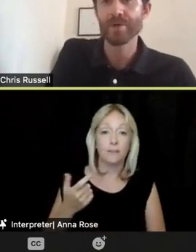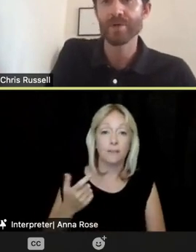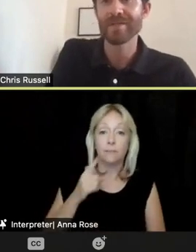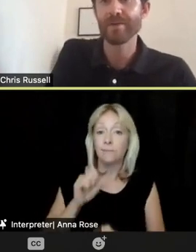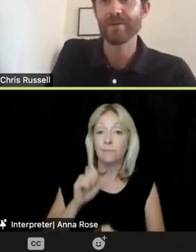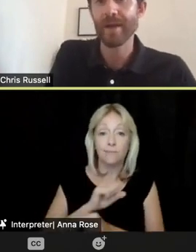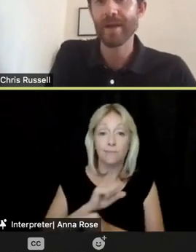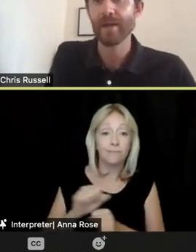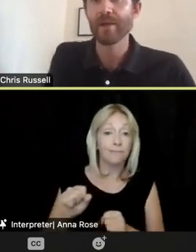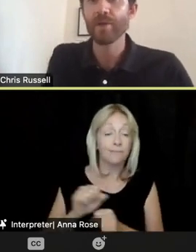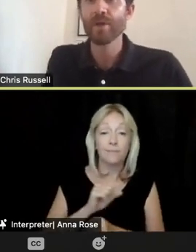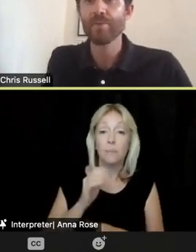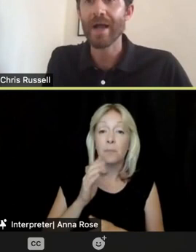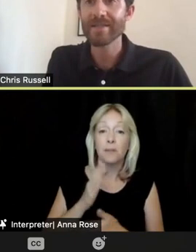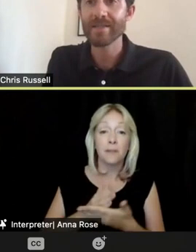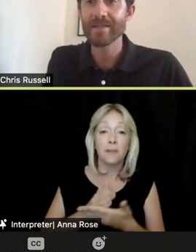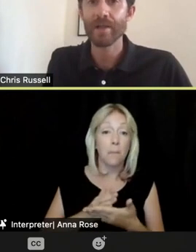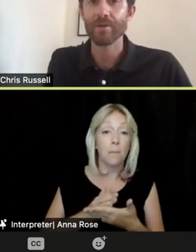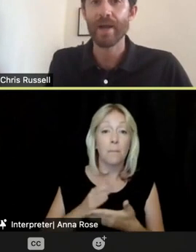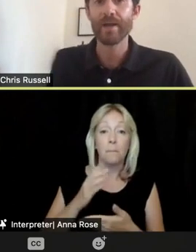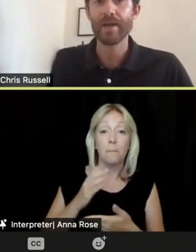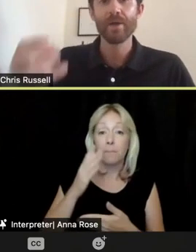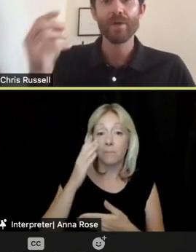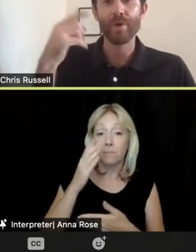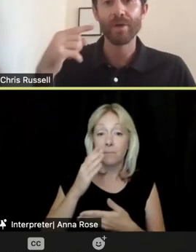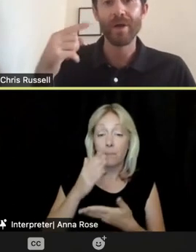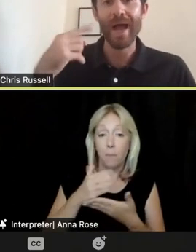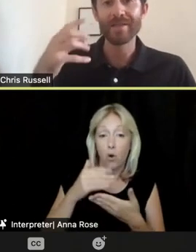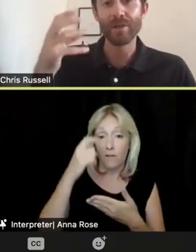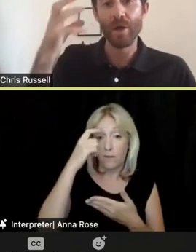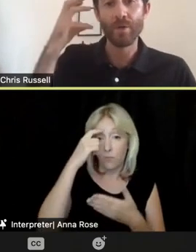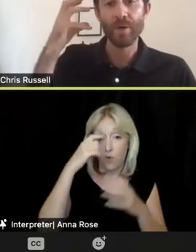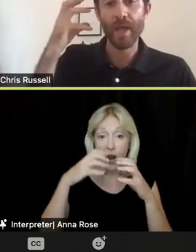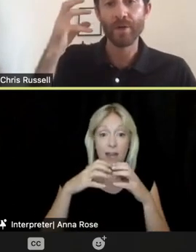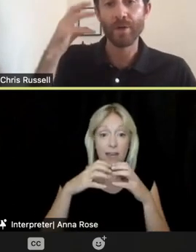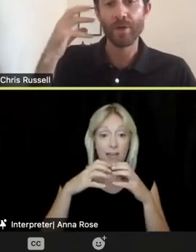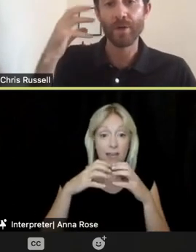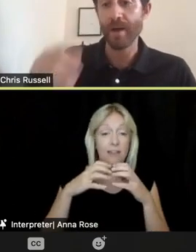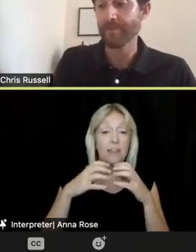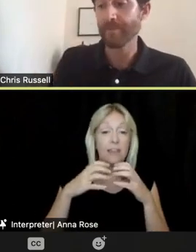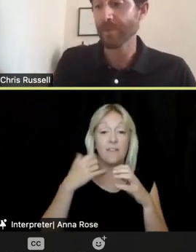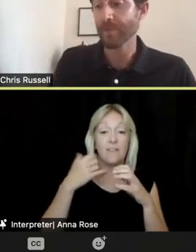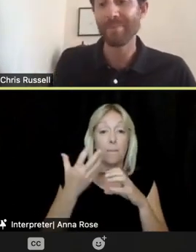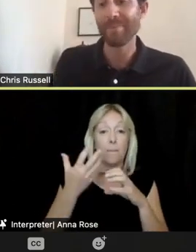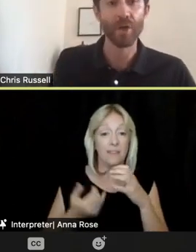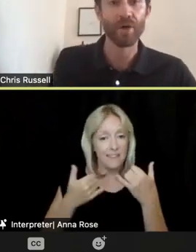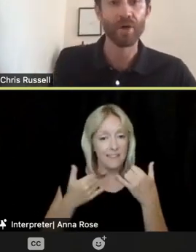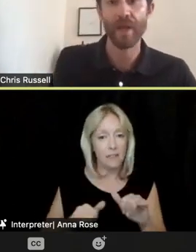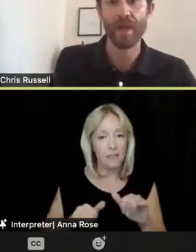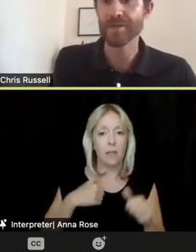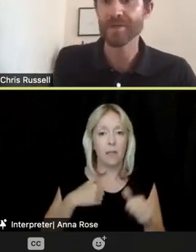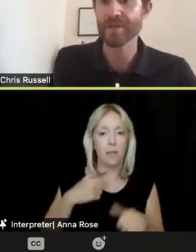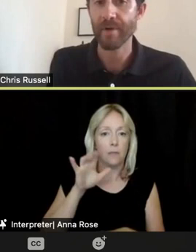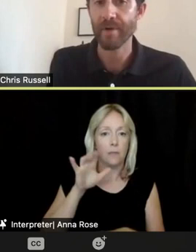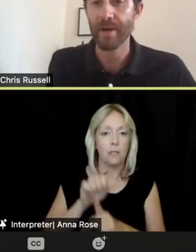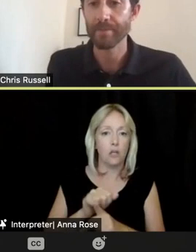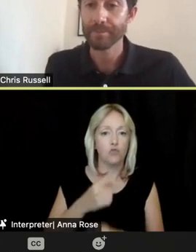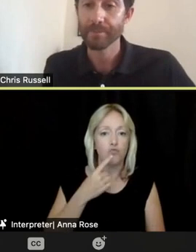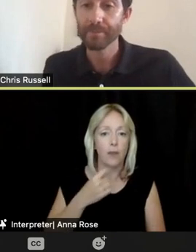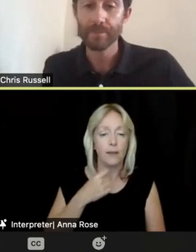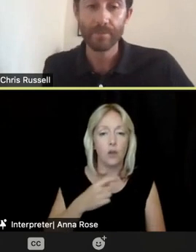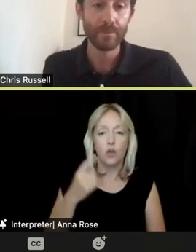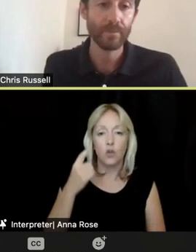cortex in order to see red. You can process the color red with your eyes alone, and your optic nerve can perceive